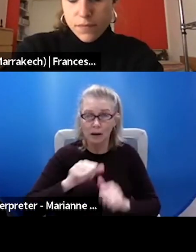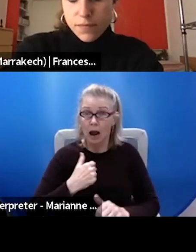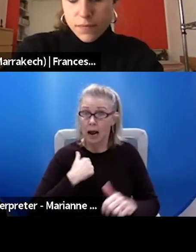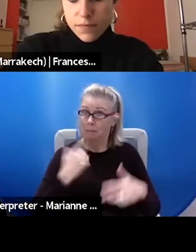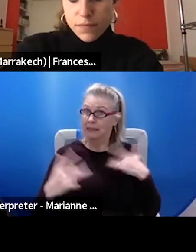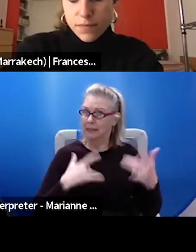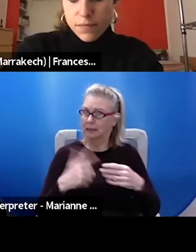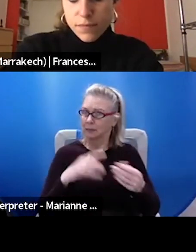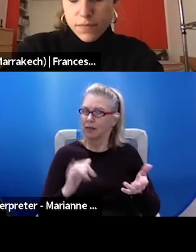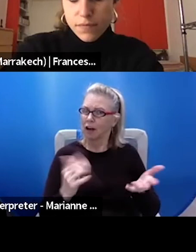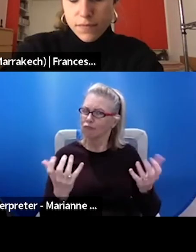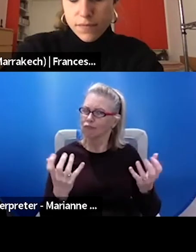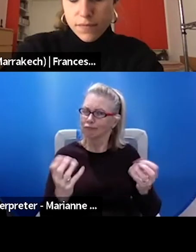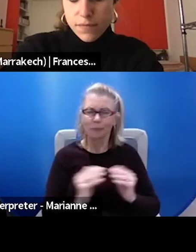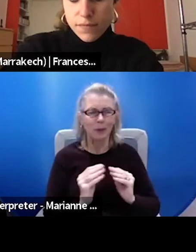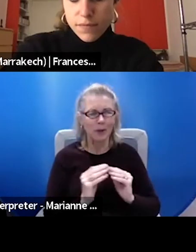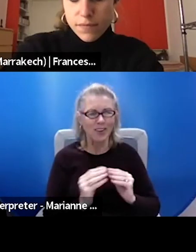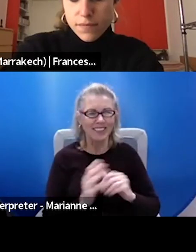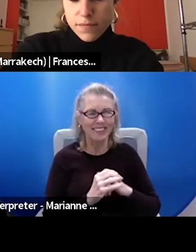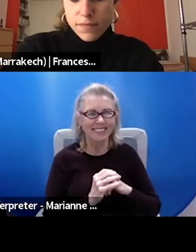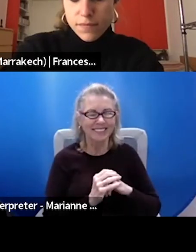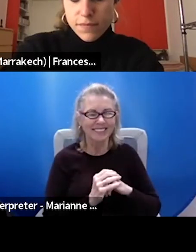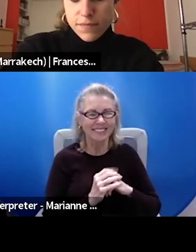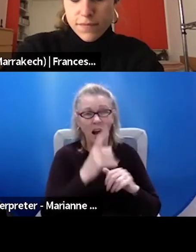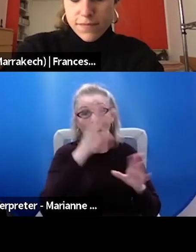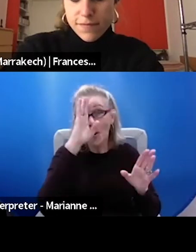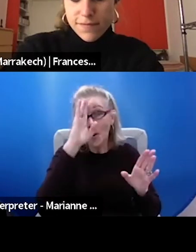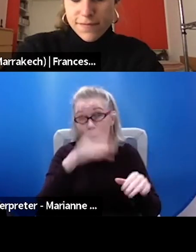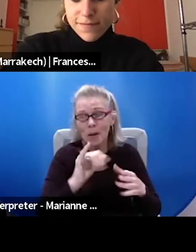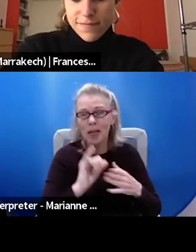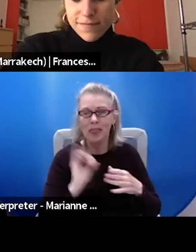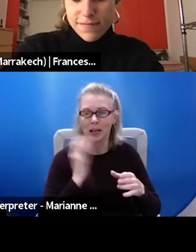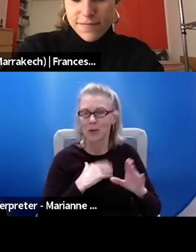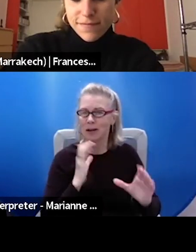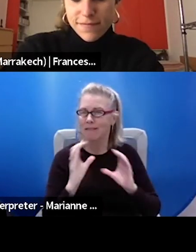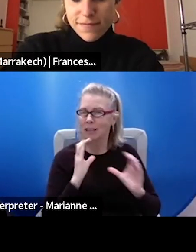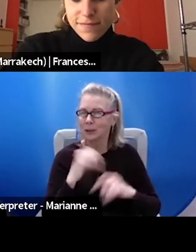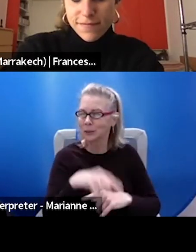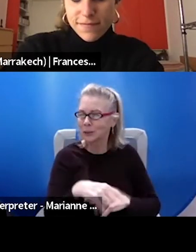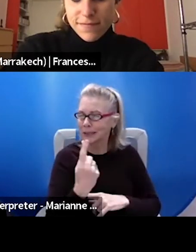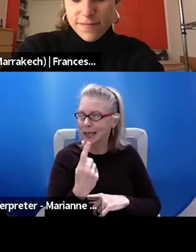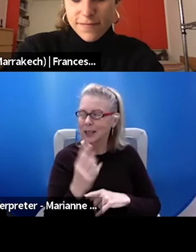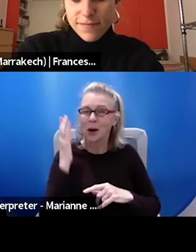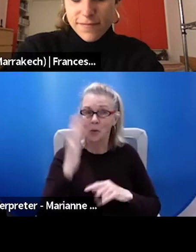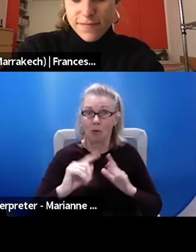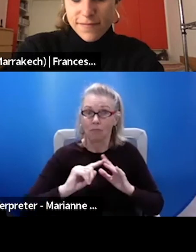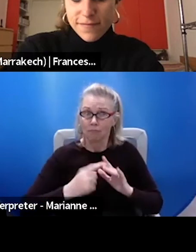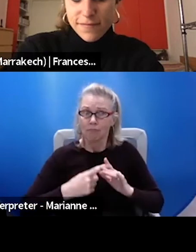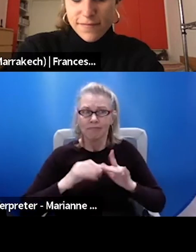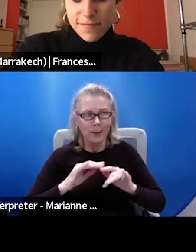Well, I hope that our conversation today will kind of instigate that type